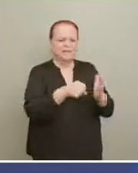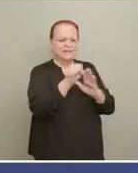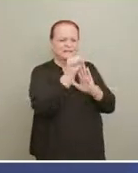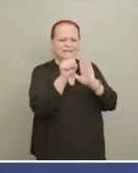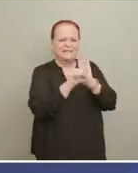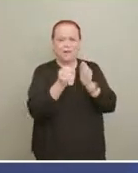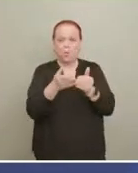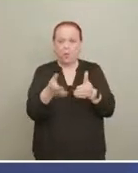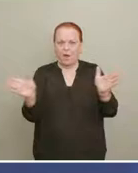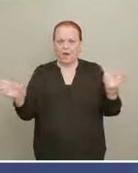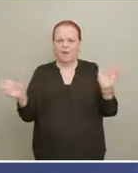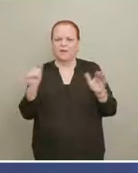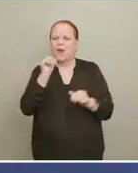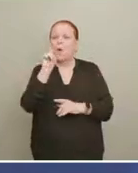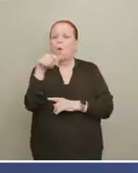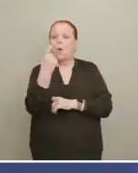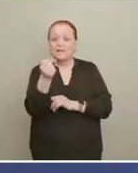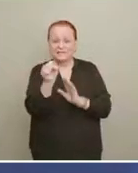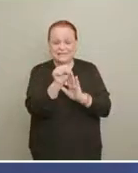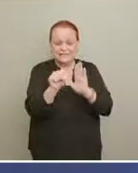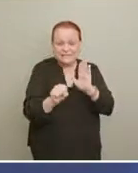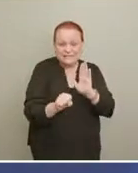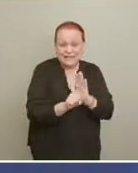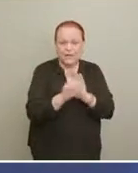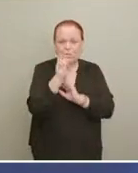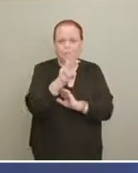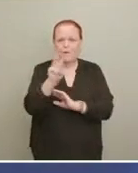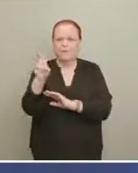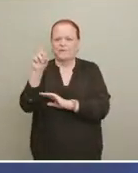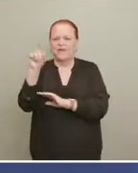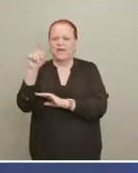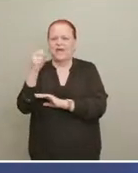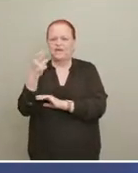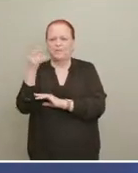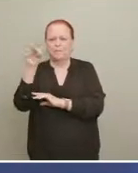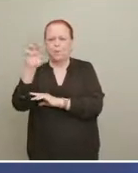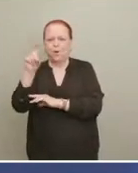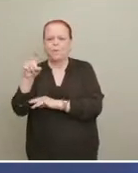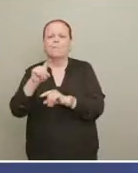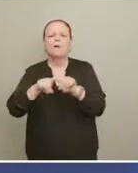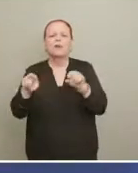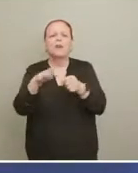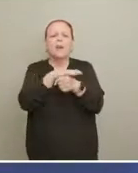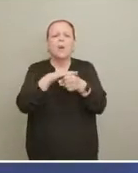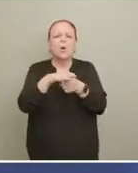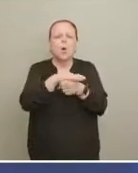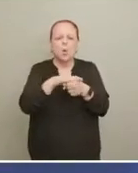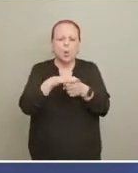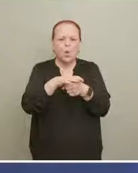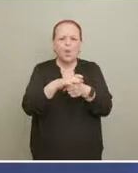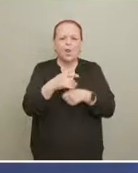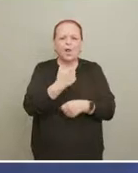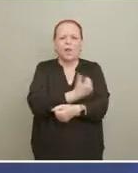on not only the state dashboard, but also the local health jurisdiction dashboard as well.